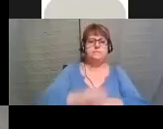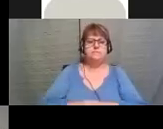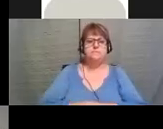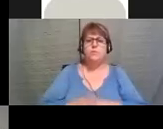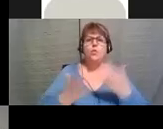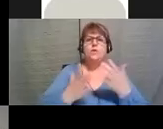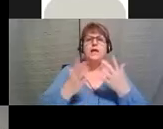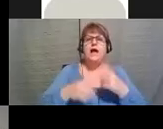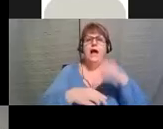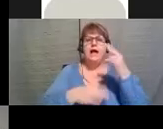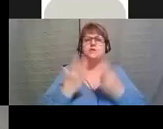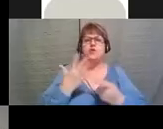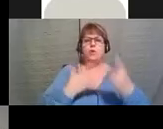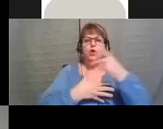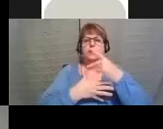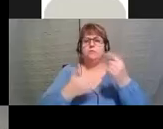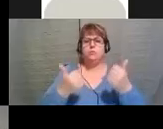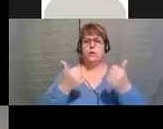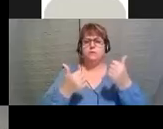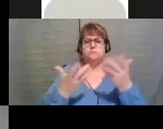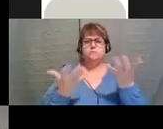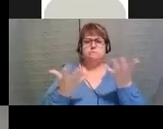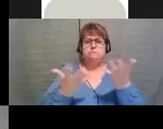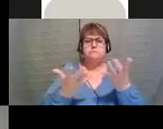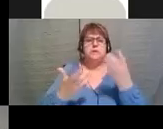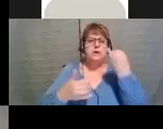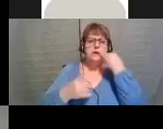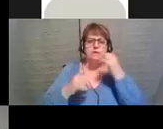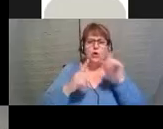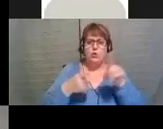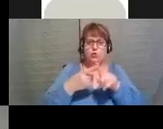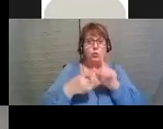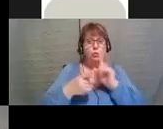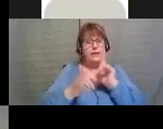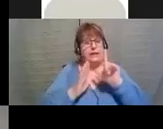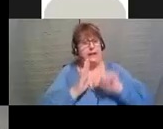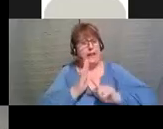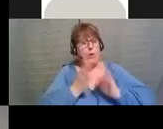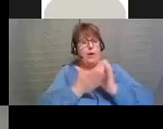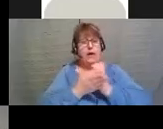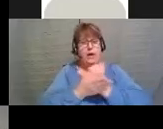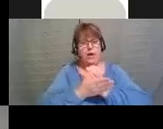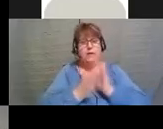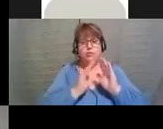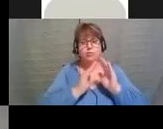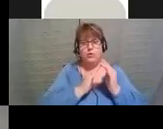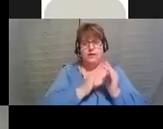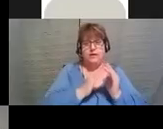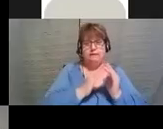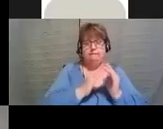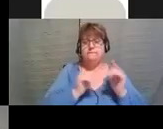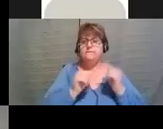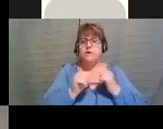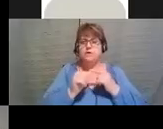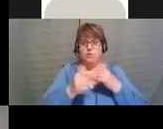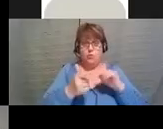Now, we're talking in broad strokes here, but if you were going to an ultra low income community, first of all,